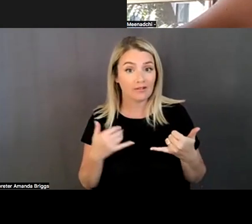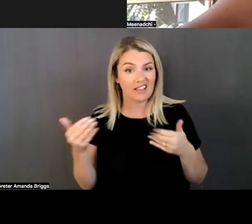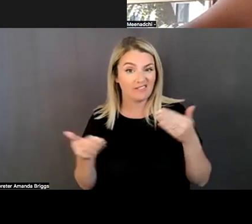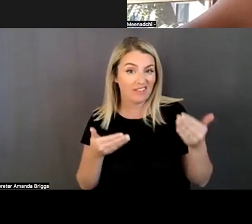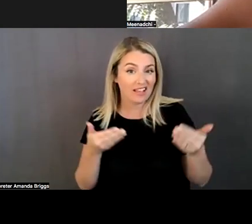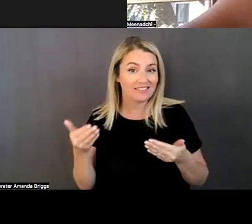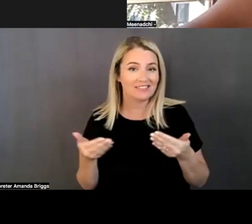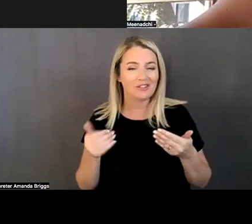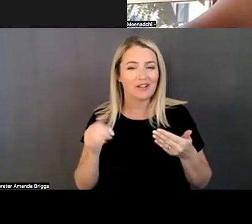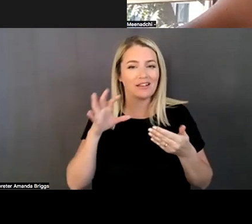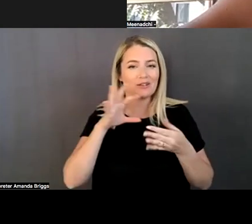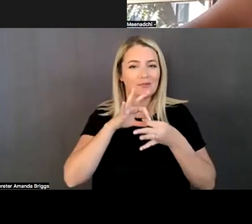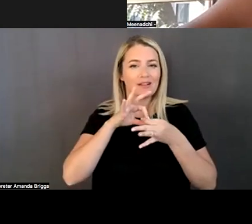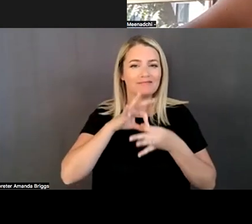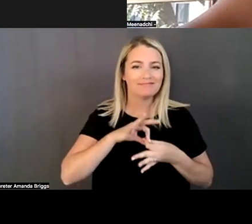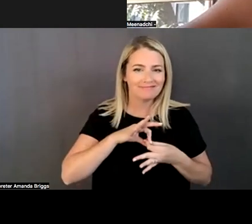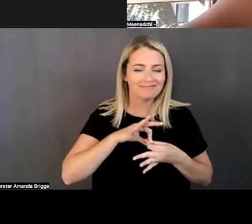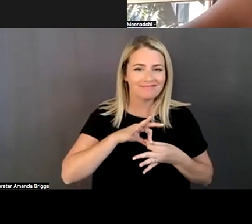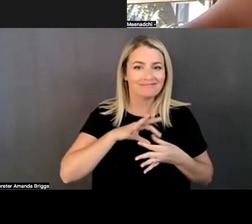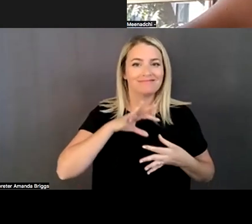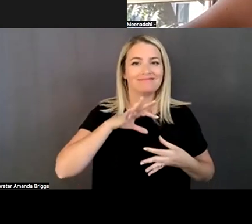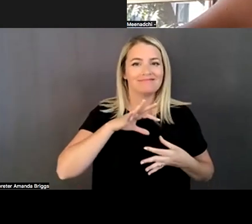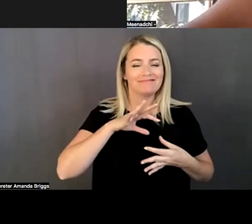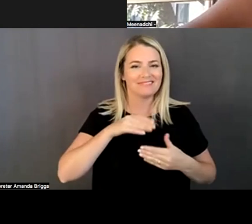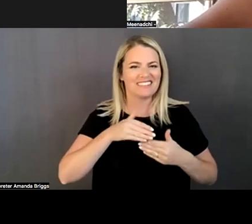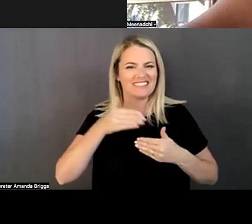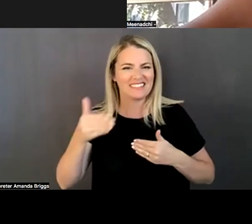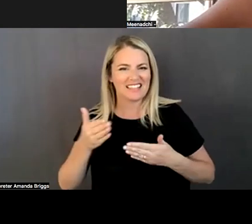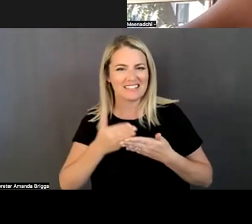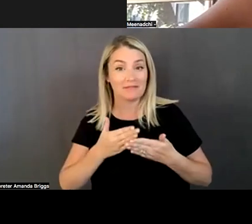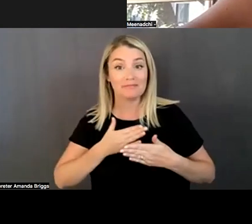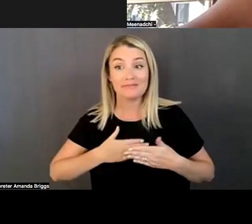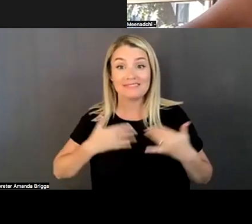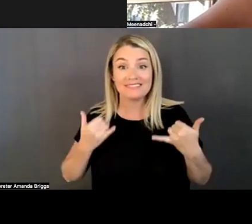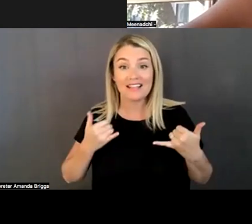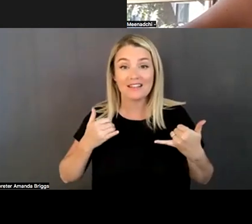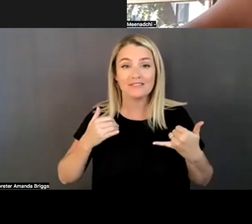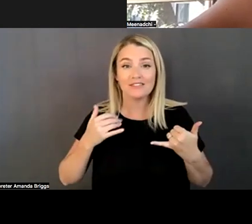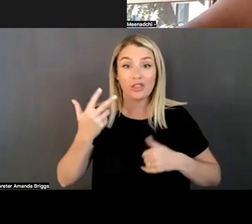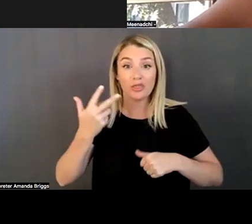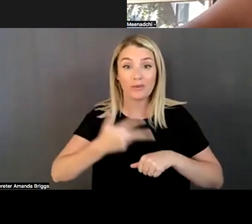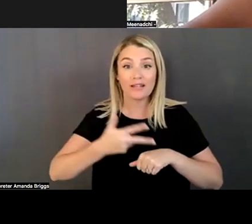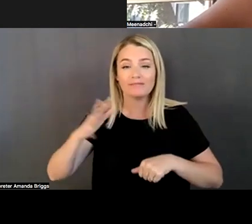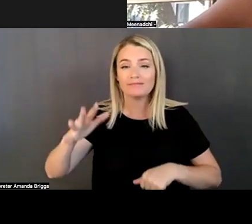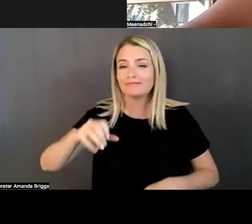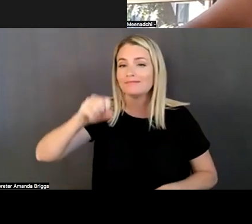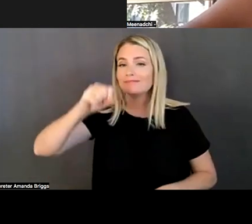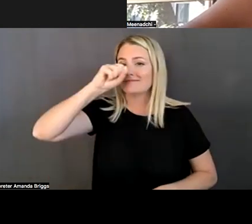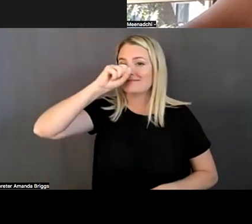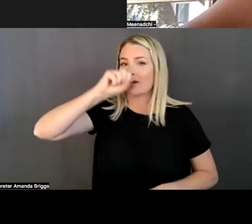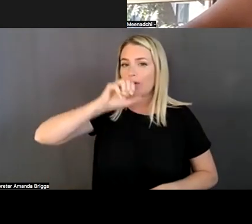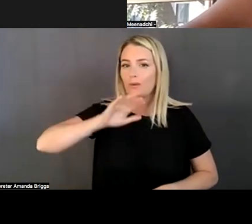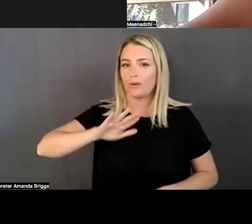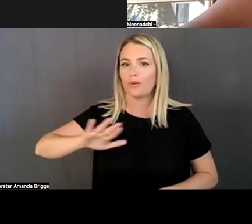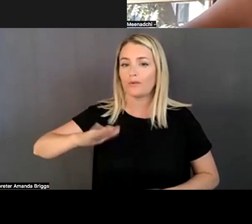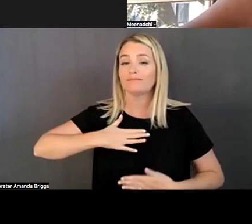and ground us into the next section is just take 3 breaths together. You're also welcome to ground in any way that feels good